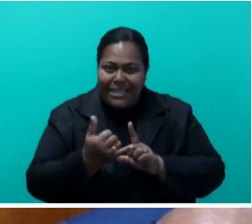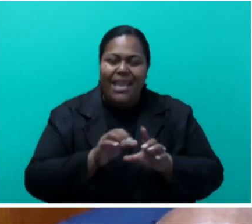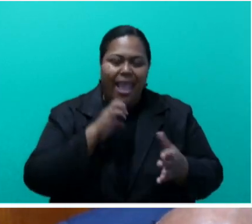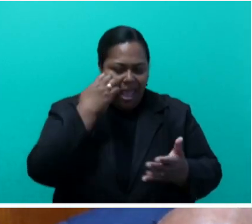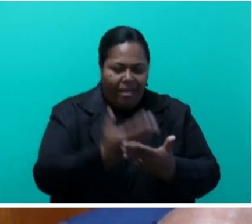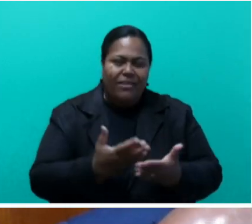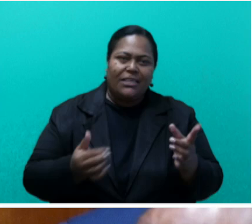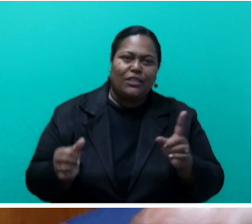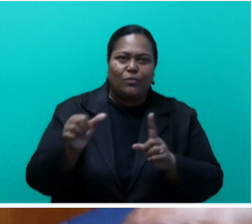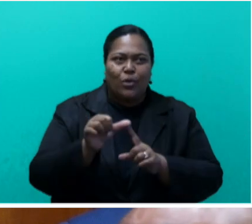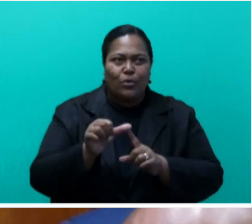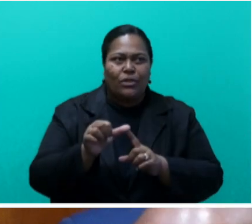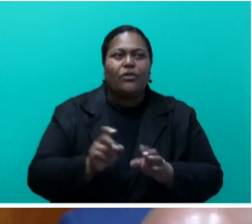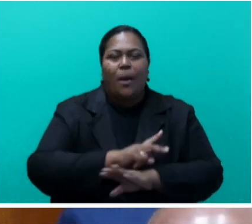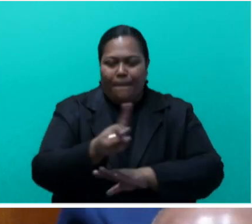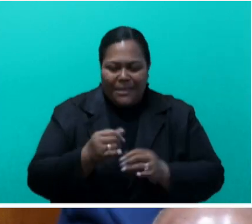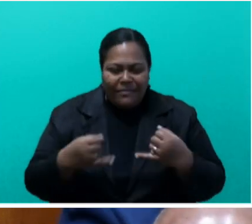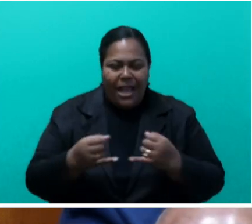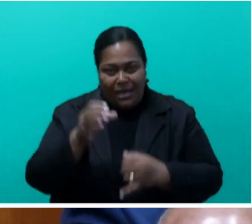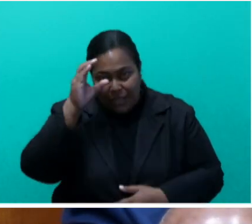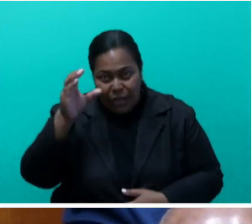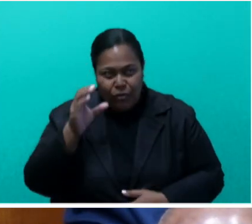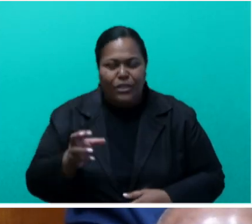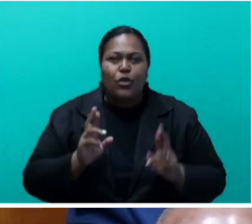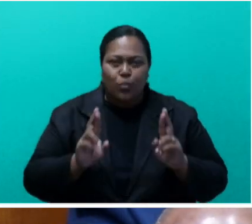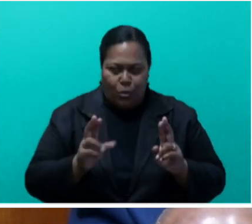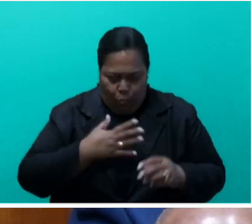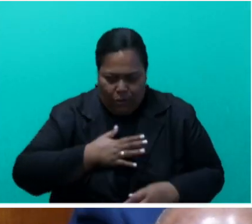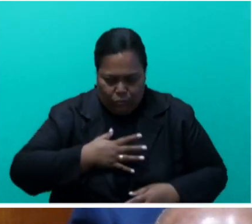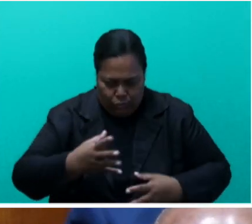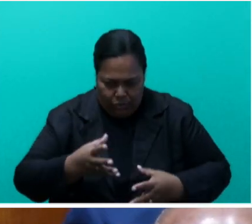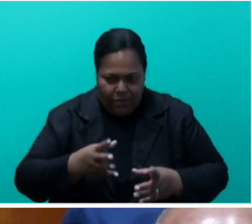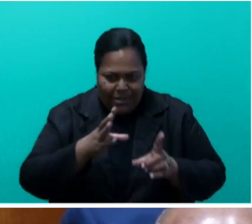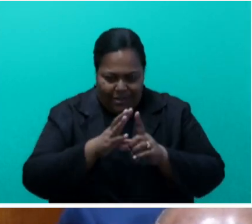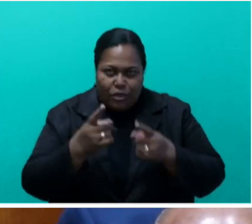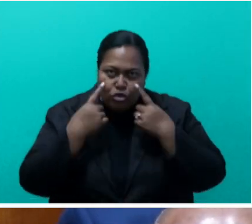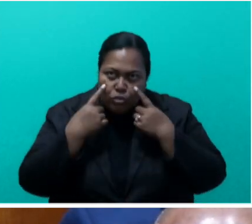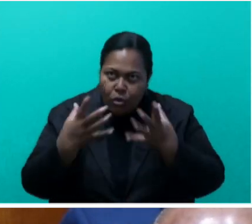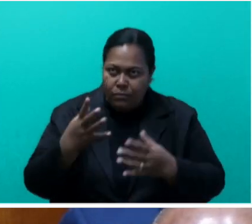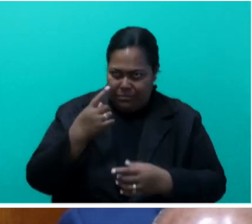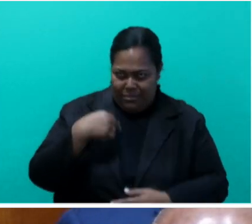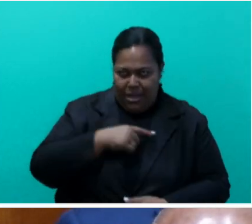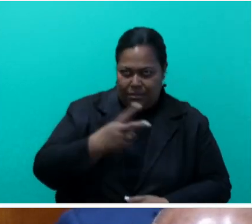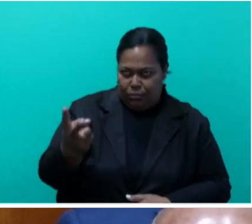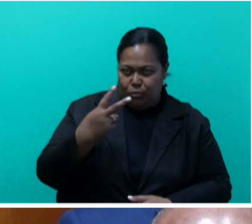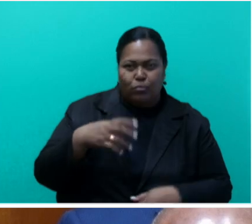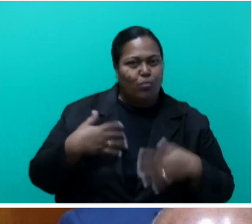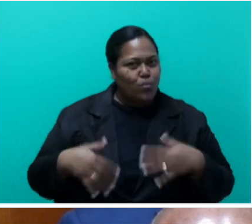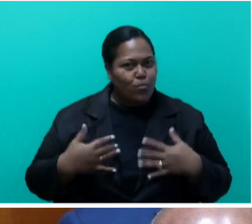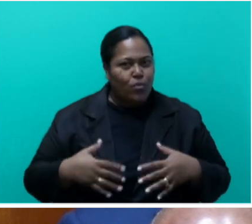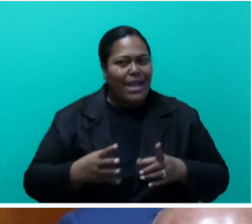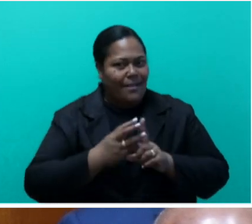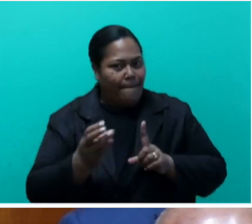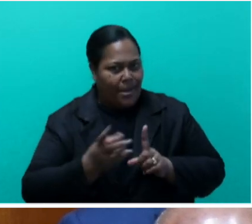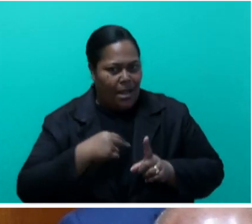approach, which our Pacific Island countries wish to learn from. And of course, fostering partnerships, Honorable Speaker, with our